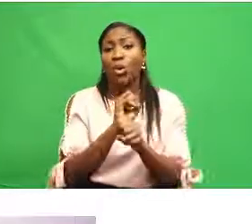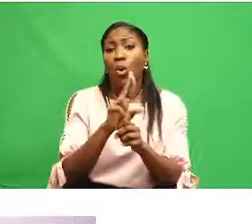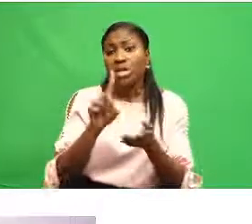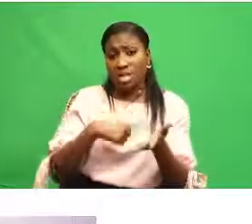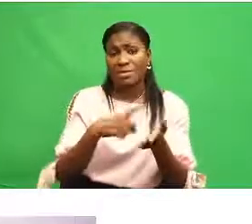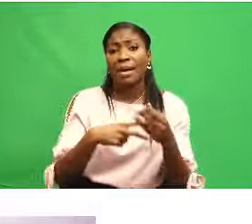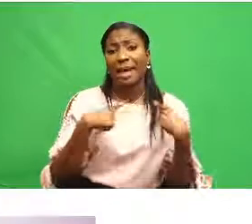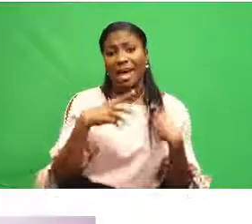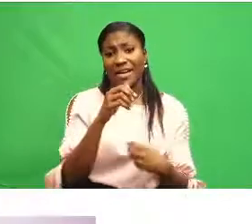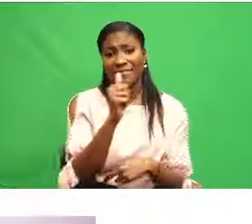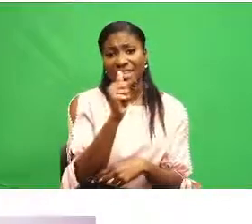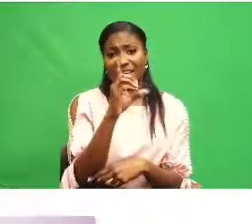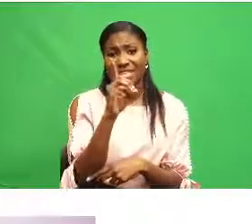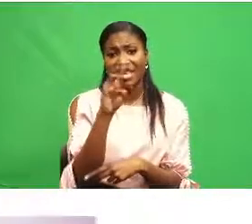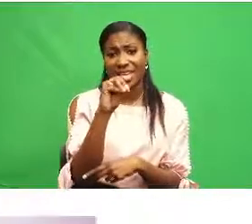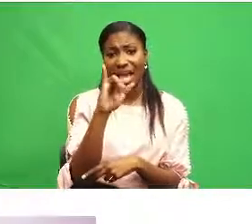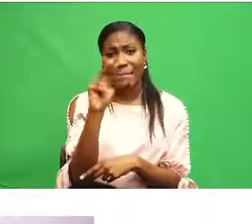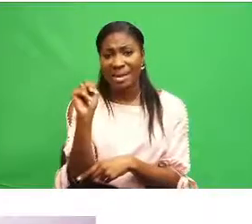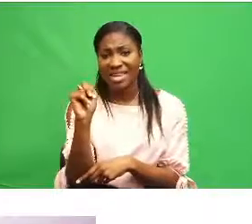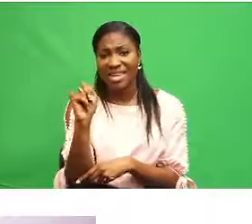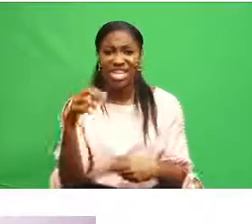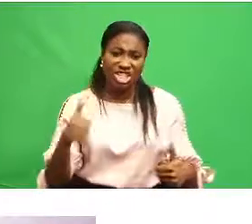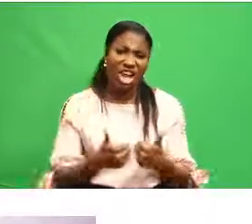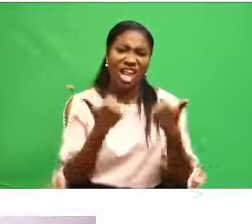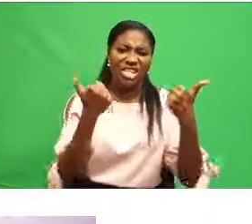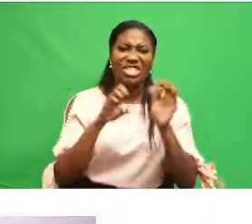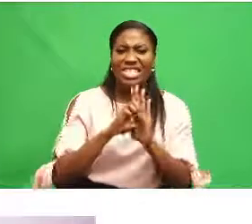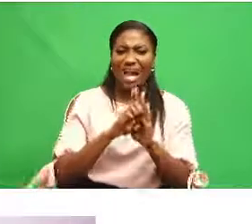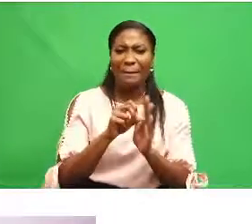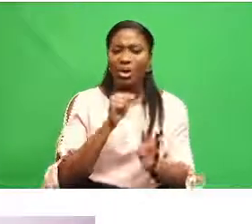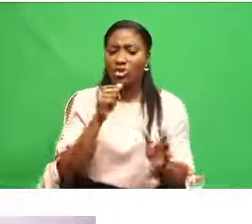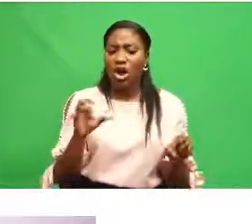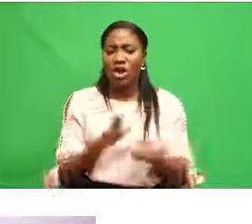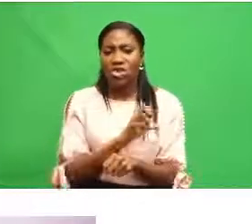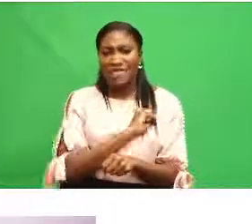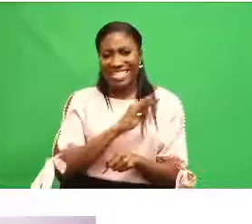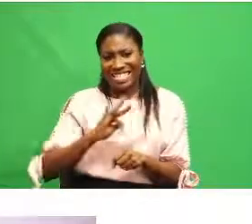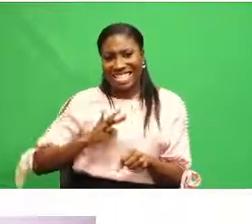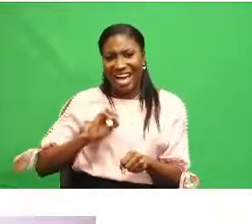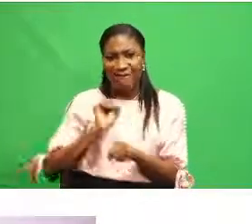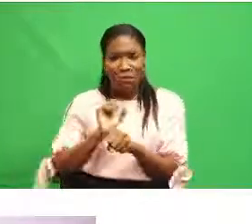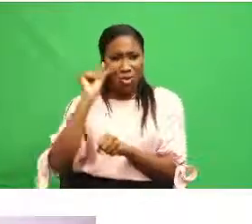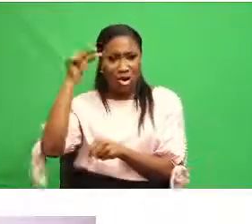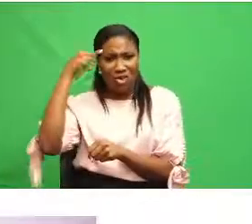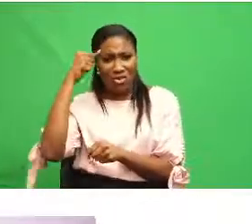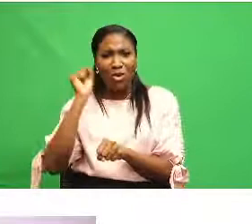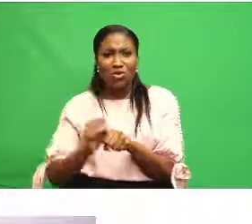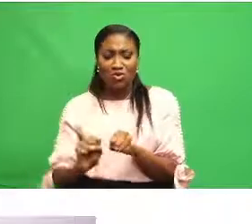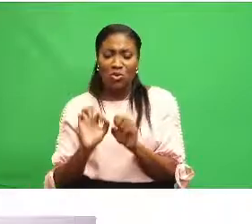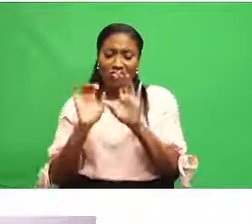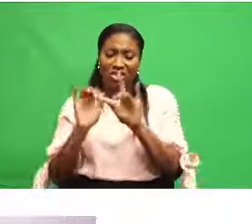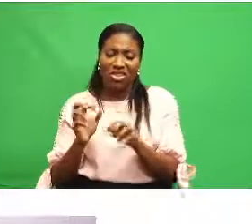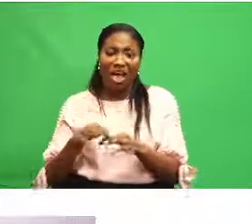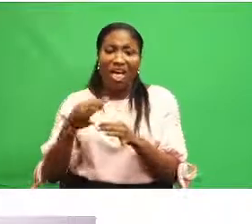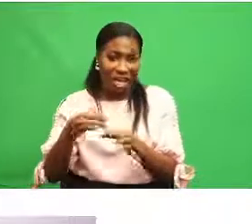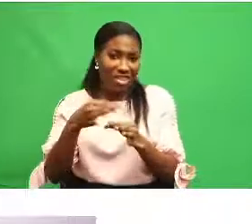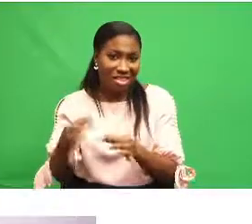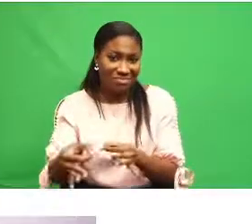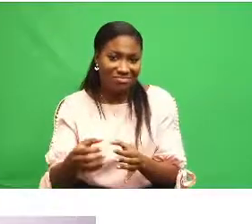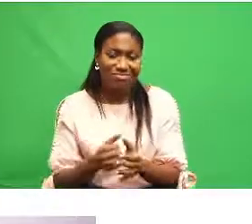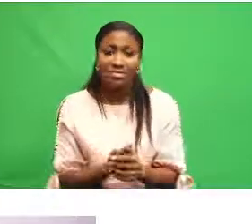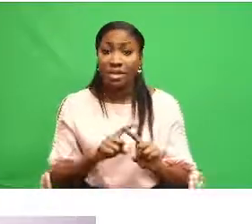with some shortages of staff that could impact it. But the process in itself is investigative. And